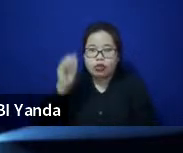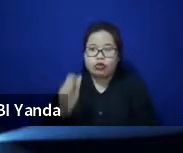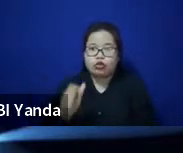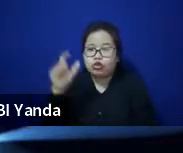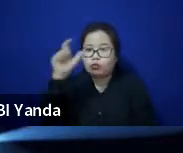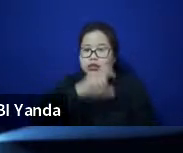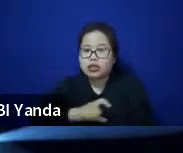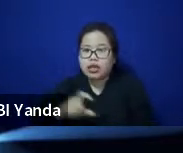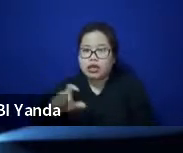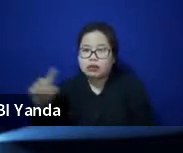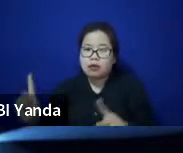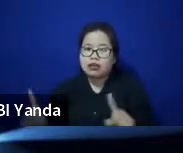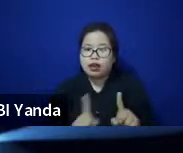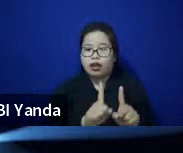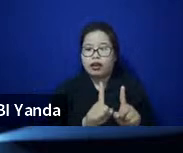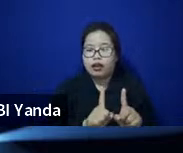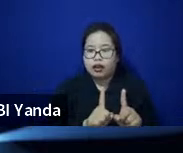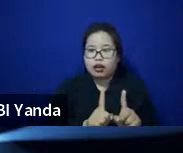to